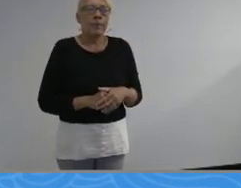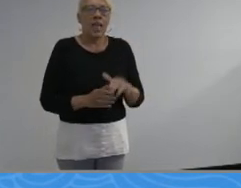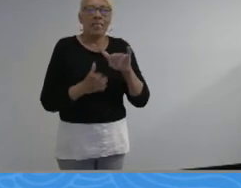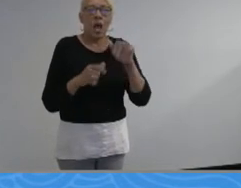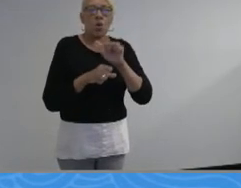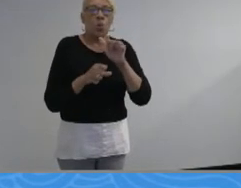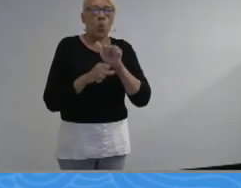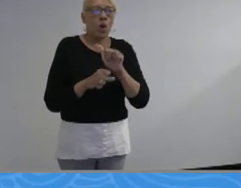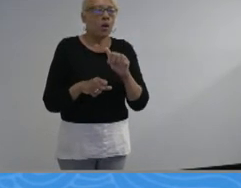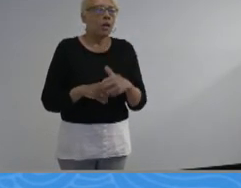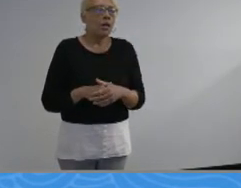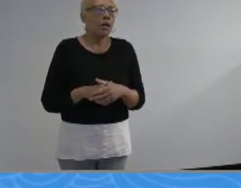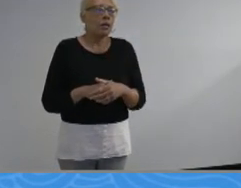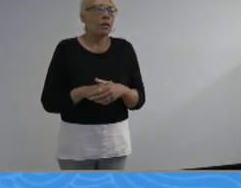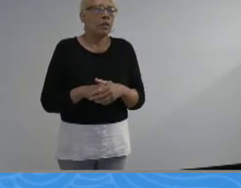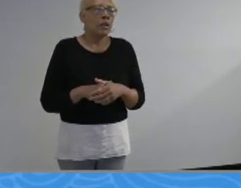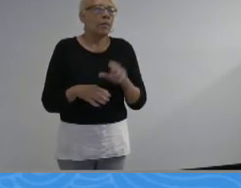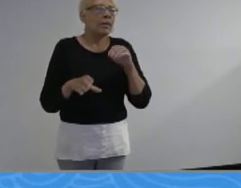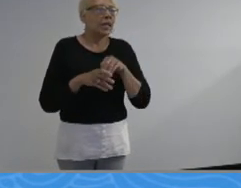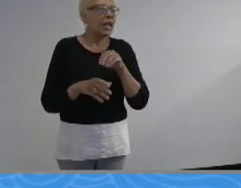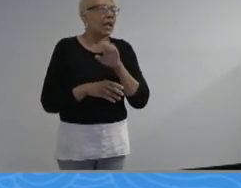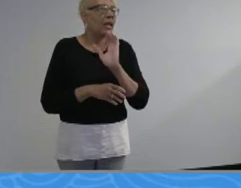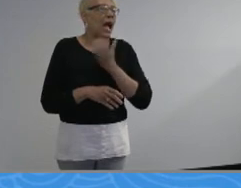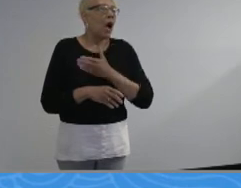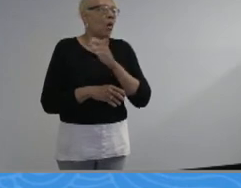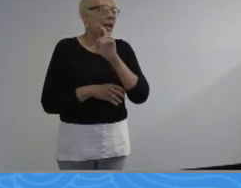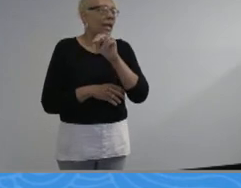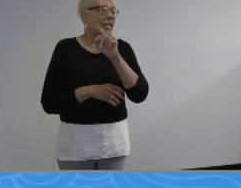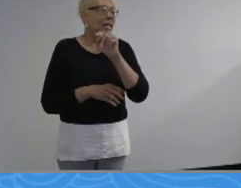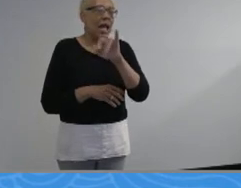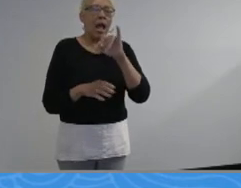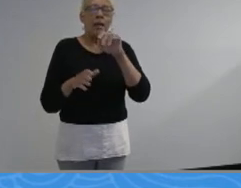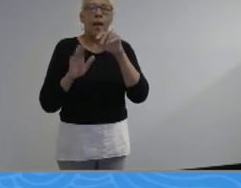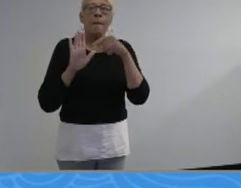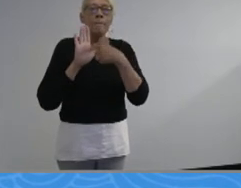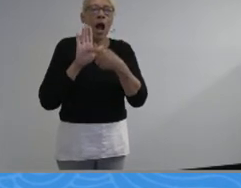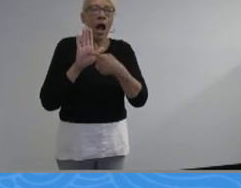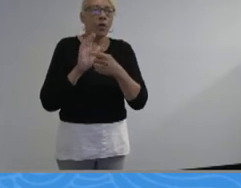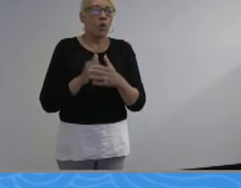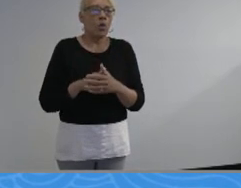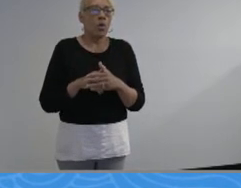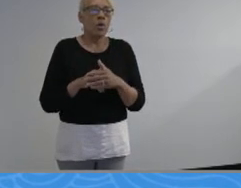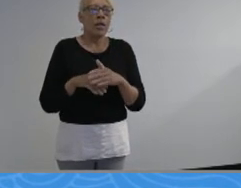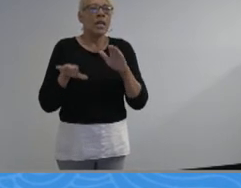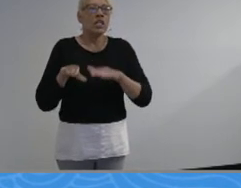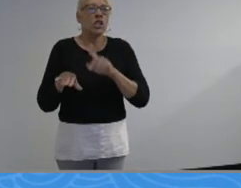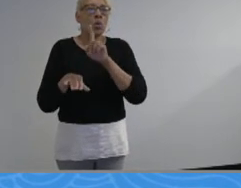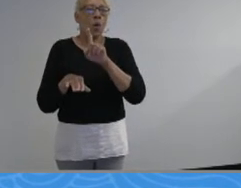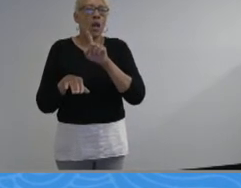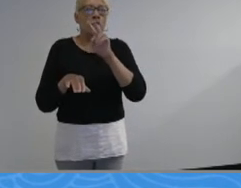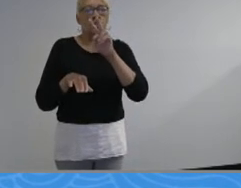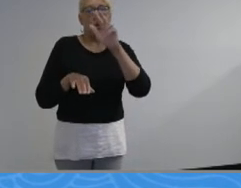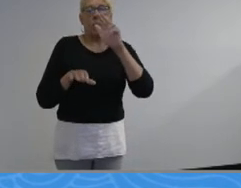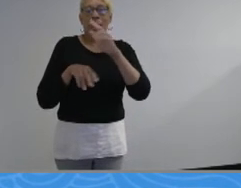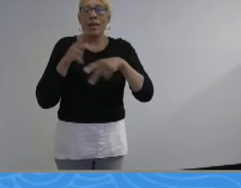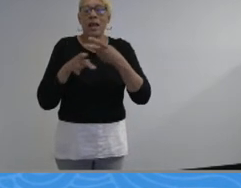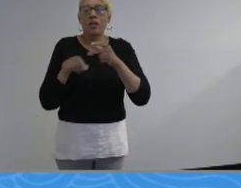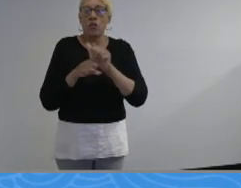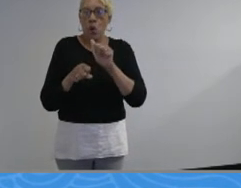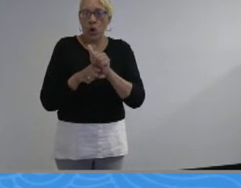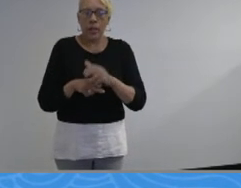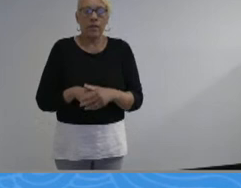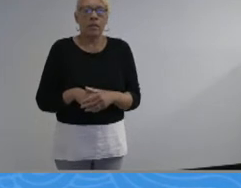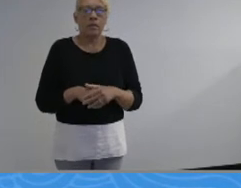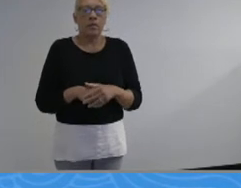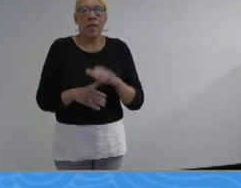into our sort of MTSS or RTI model around, you know, tier one, tier two, and tier three sort of work. You know, so